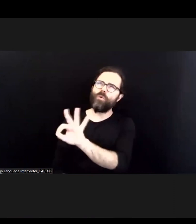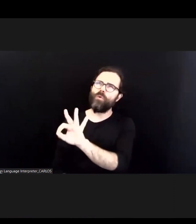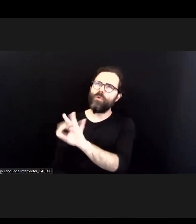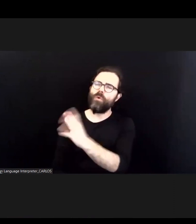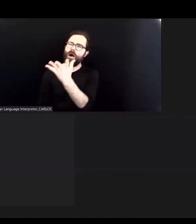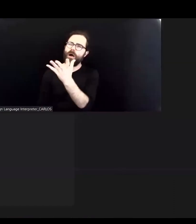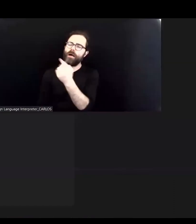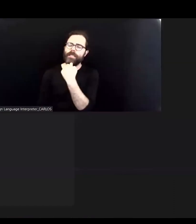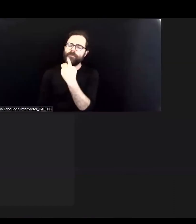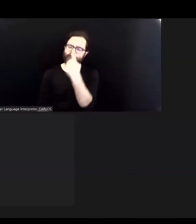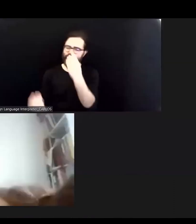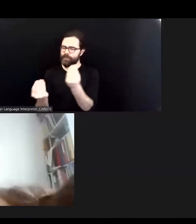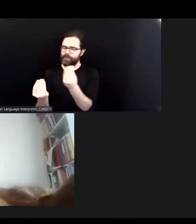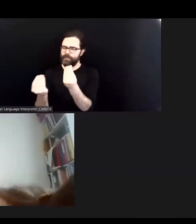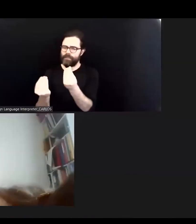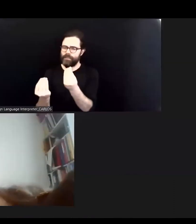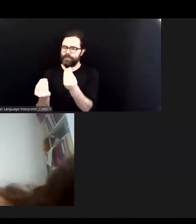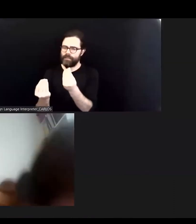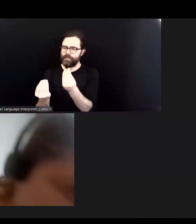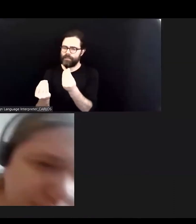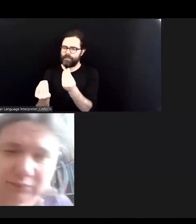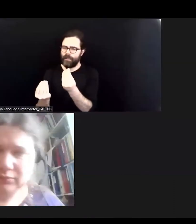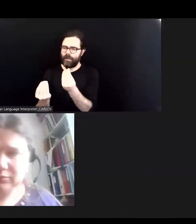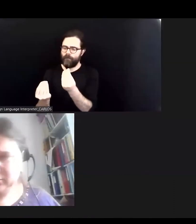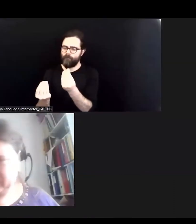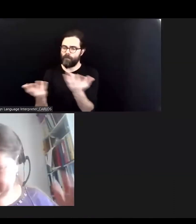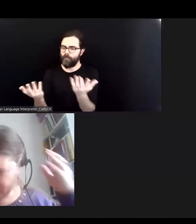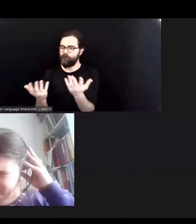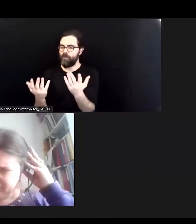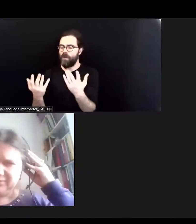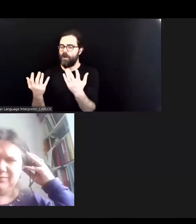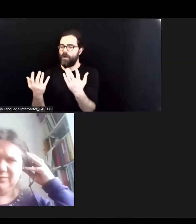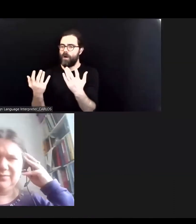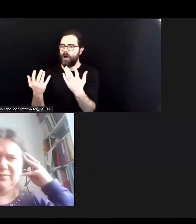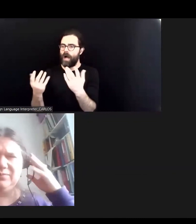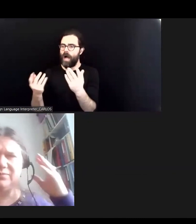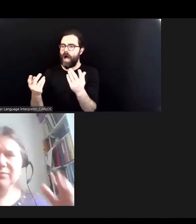it's understandable, and so on. So it's the ordinary web accessibility